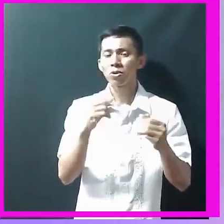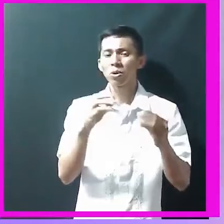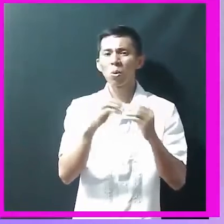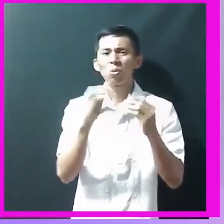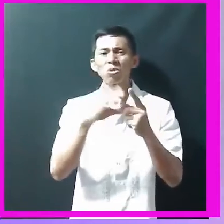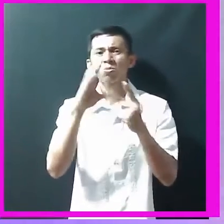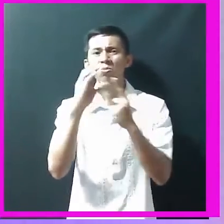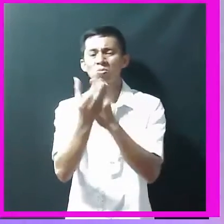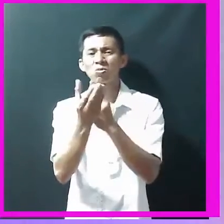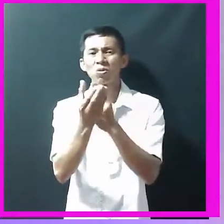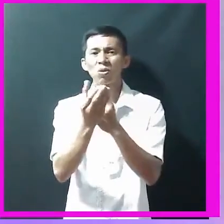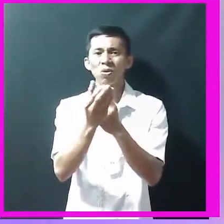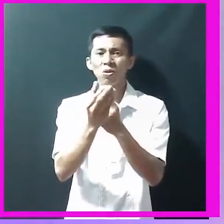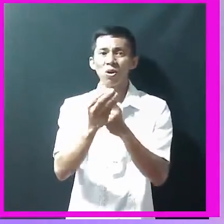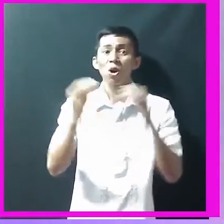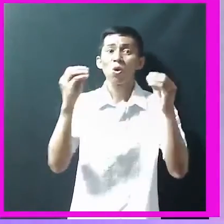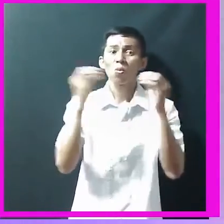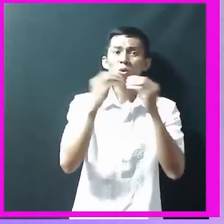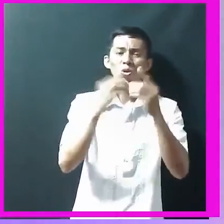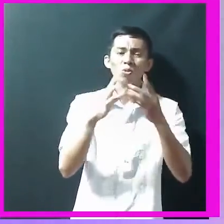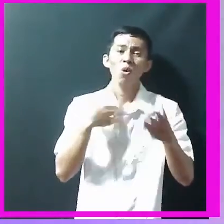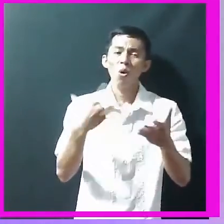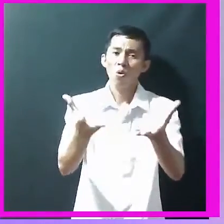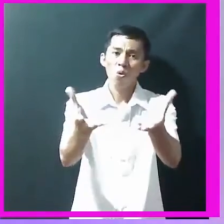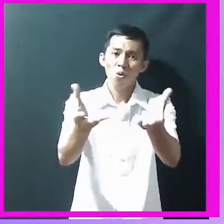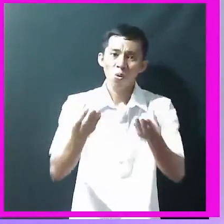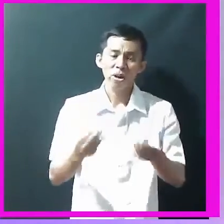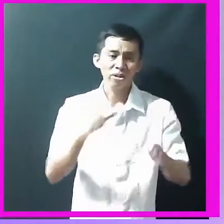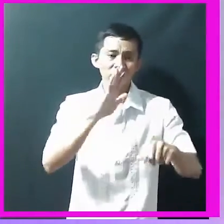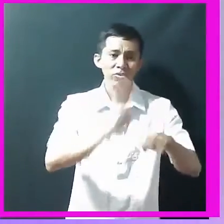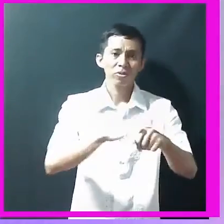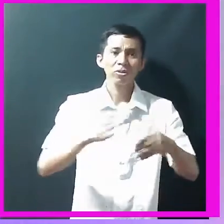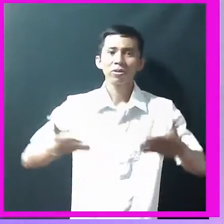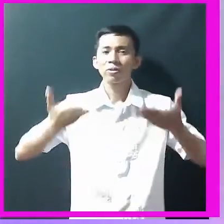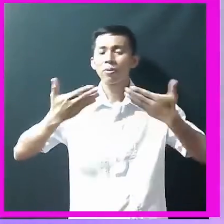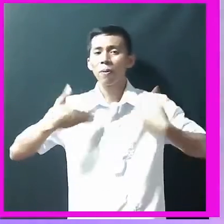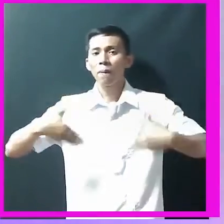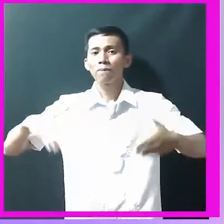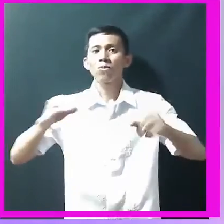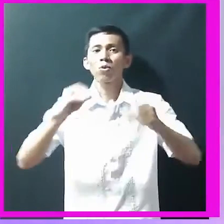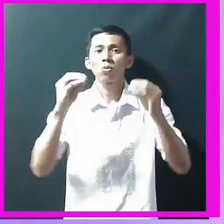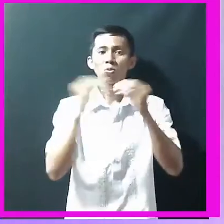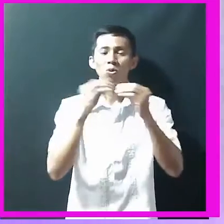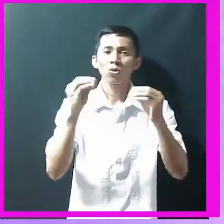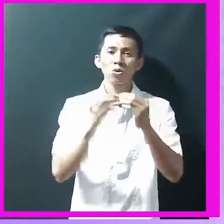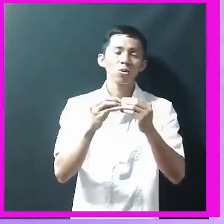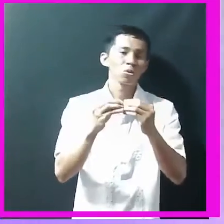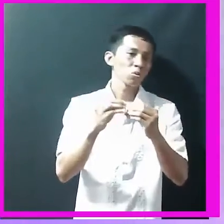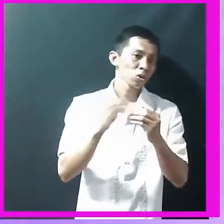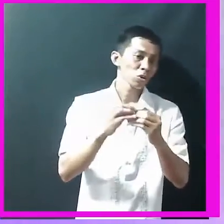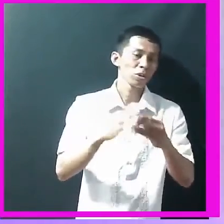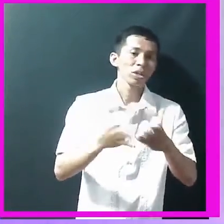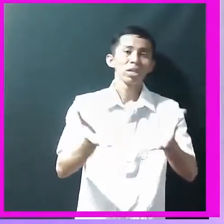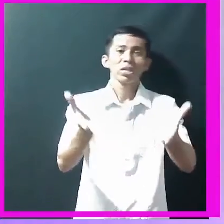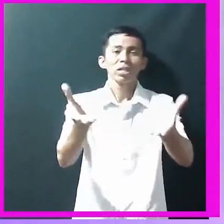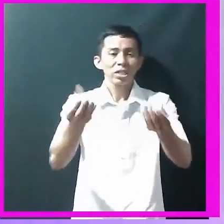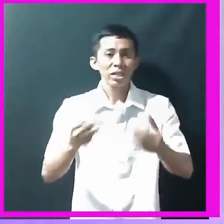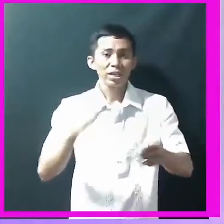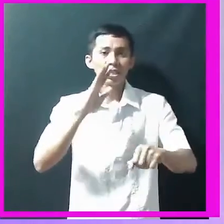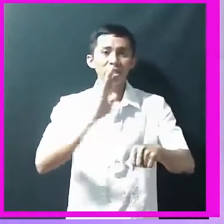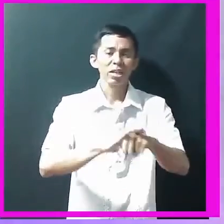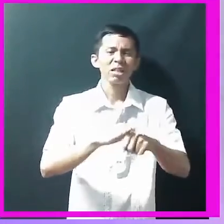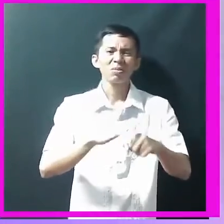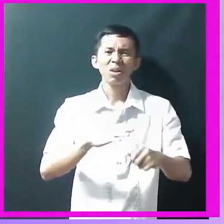tradition. It is more to be desired than happiness. It is more to be desired than pleasures of the